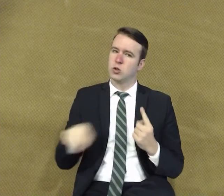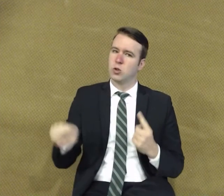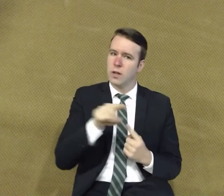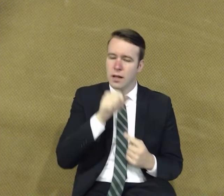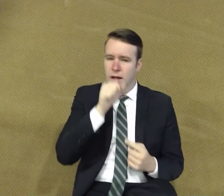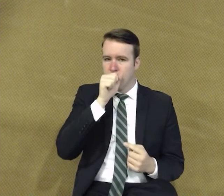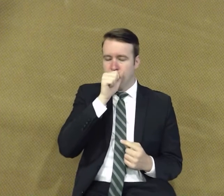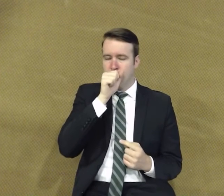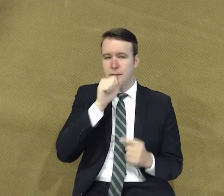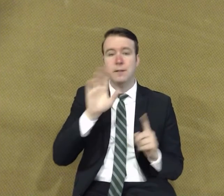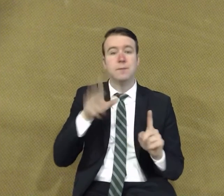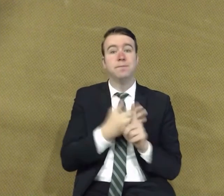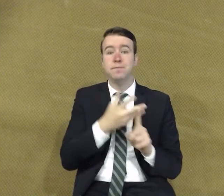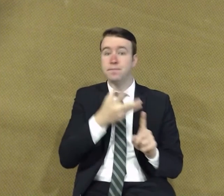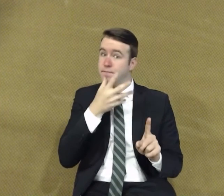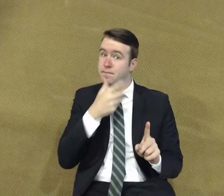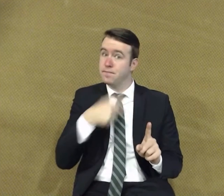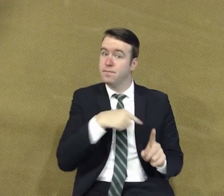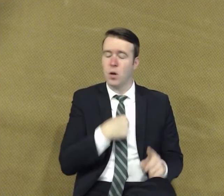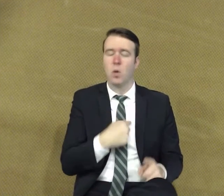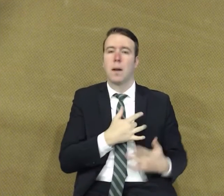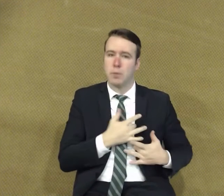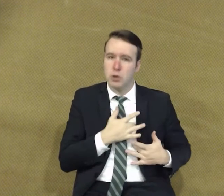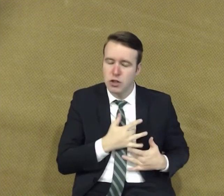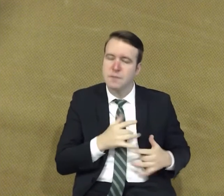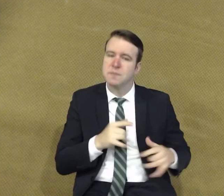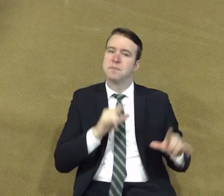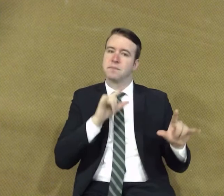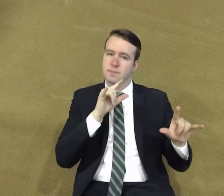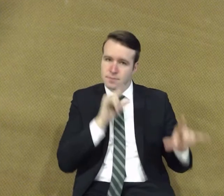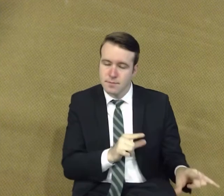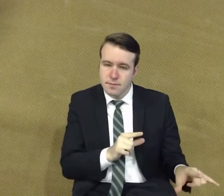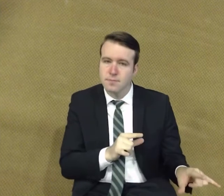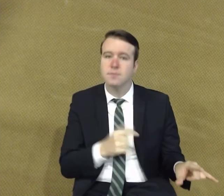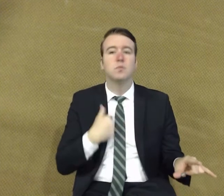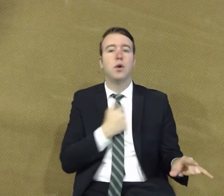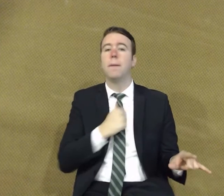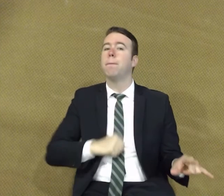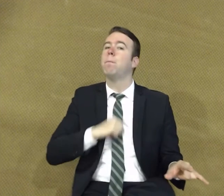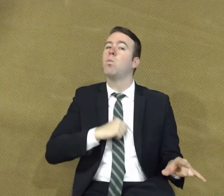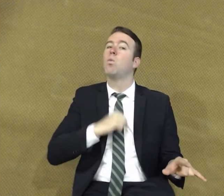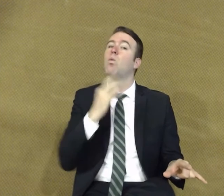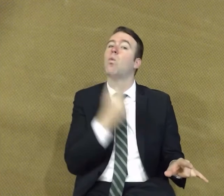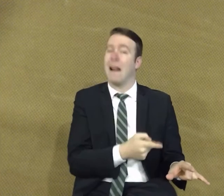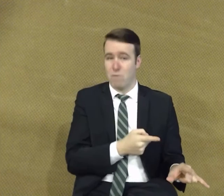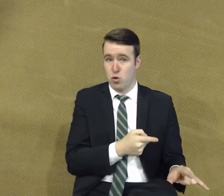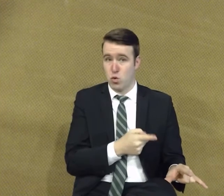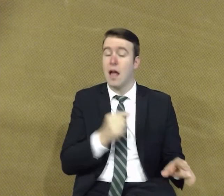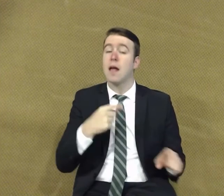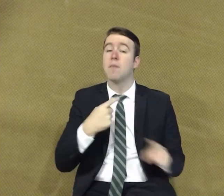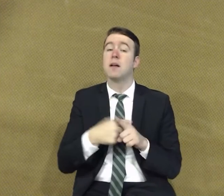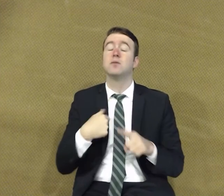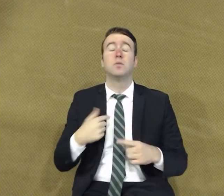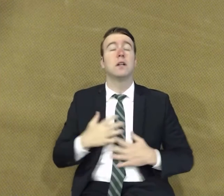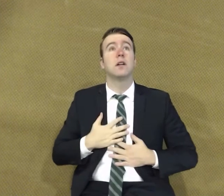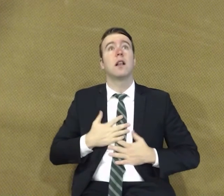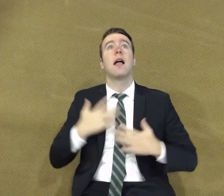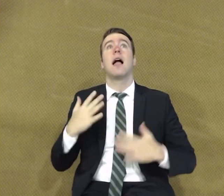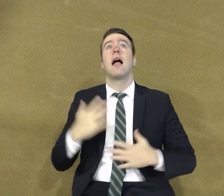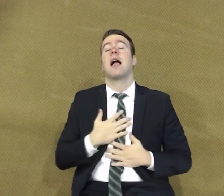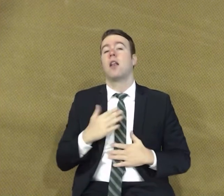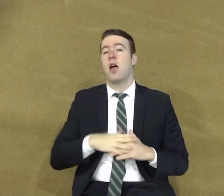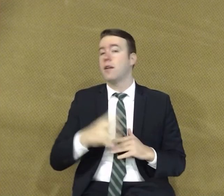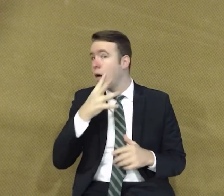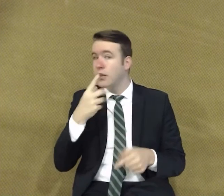you mothers, we love you. We appreciate you. We are proud of you. And we are glad on this Mother's